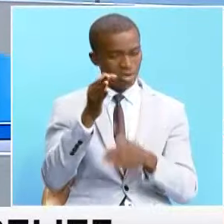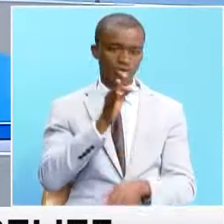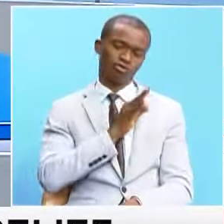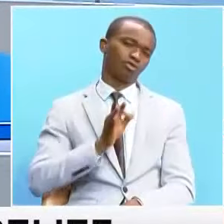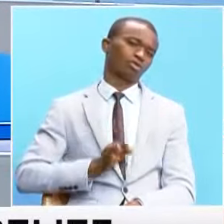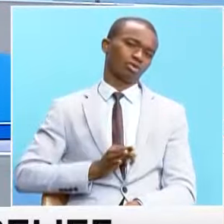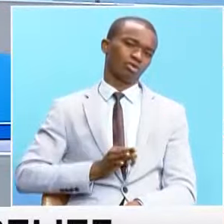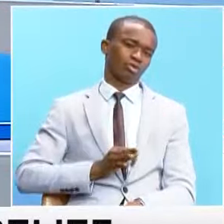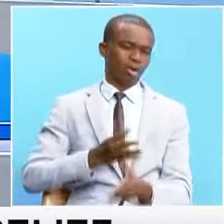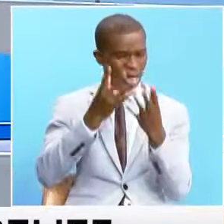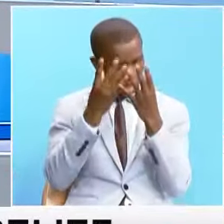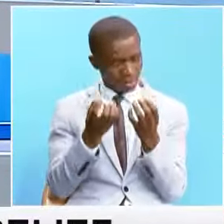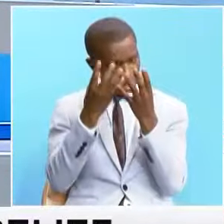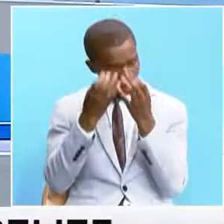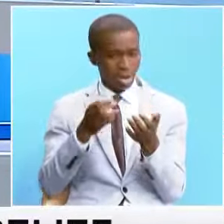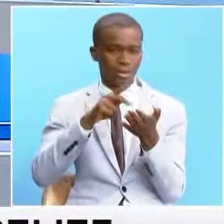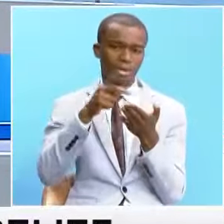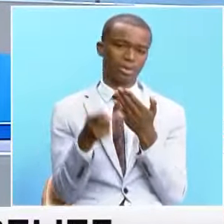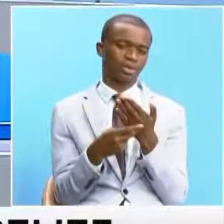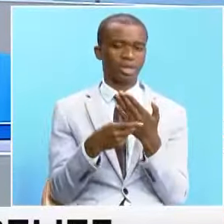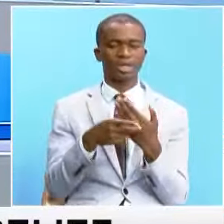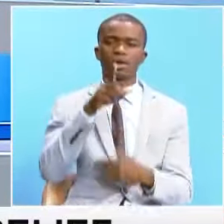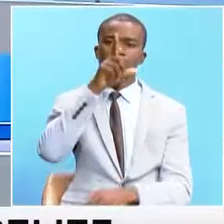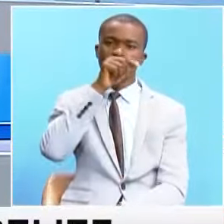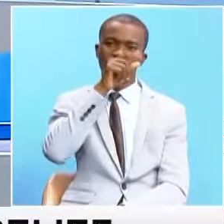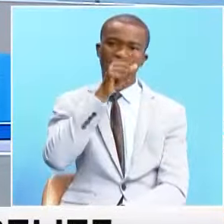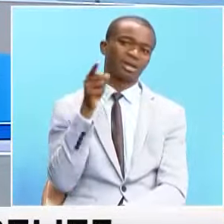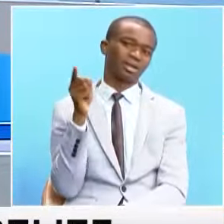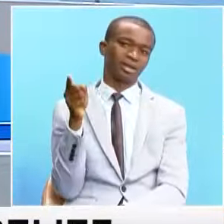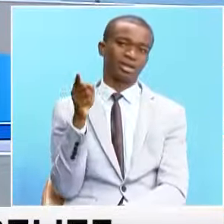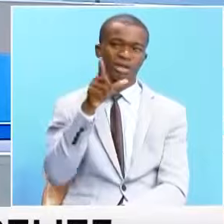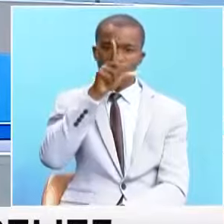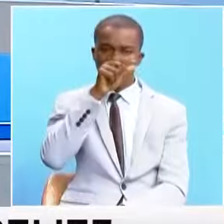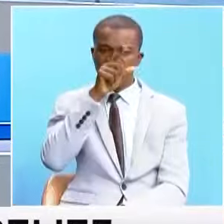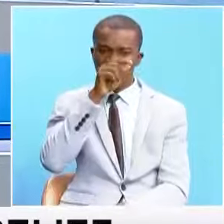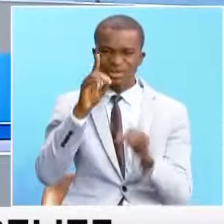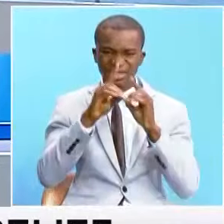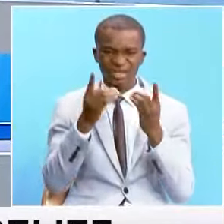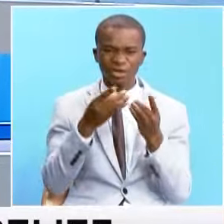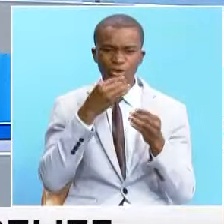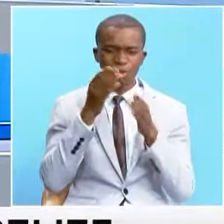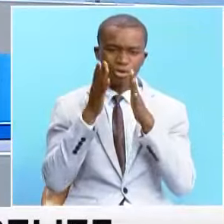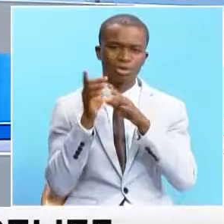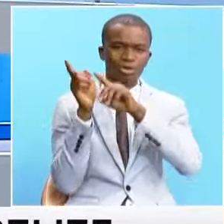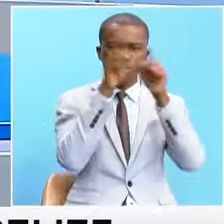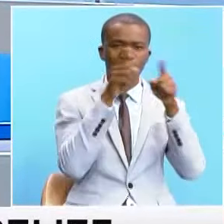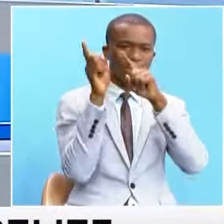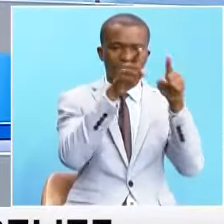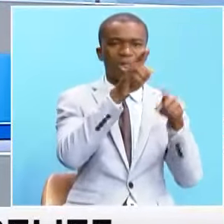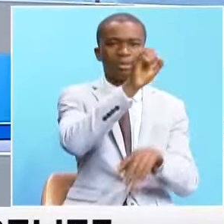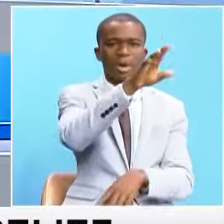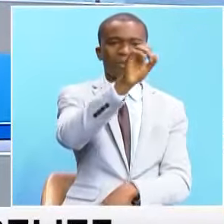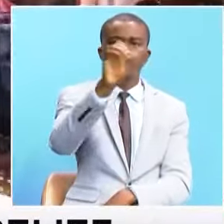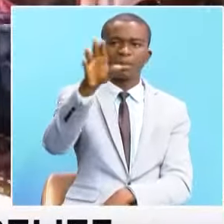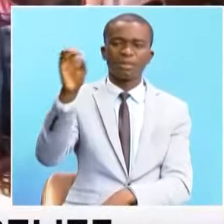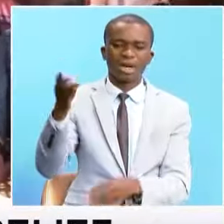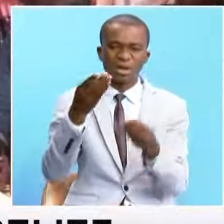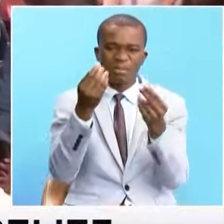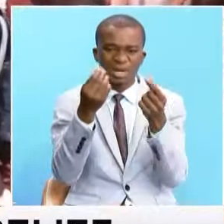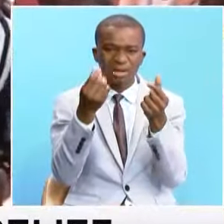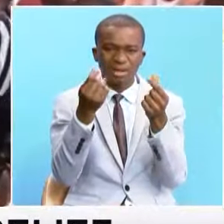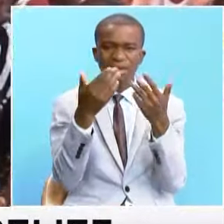Livingstone. Livingstone District Commissioner Eunice Nawa has flagged off the cash-giving exercise to the residents. Here are the details.